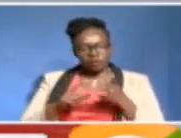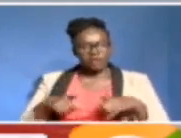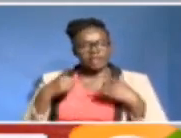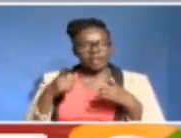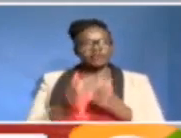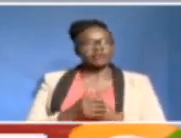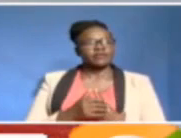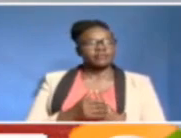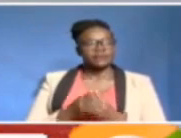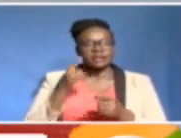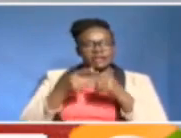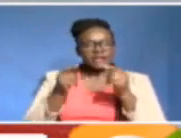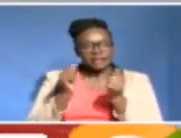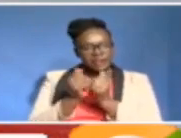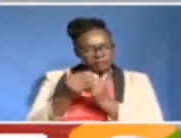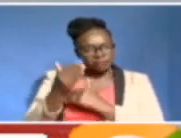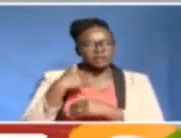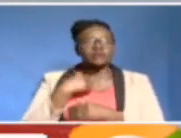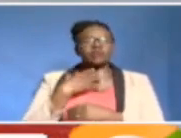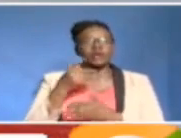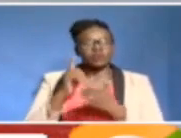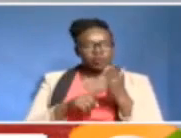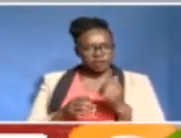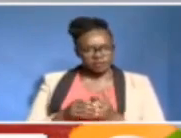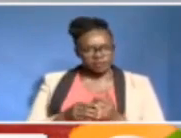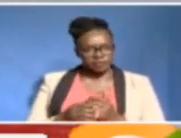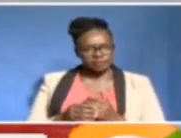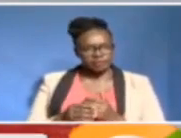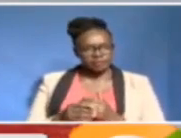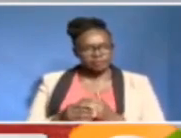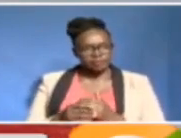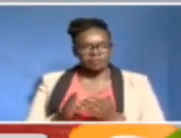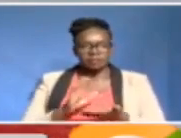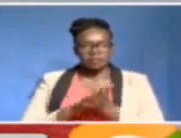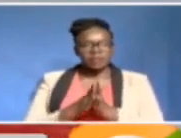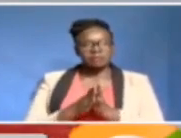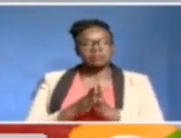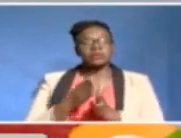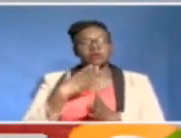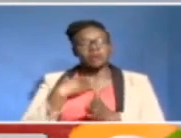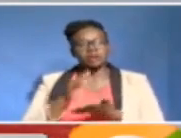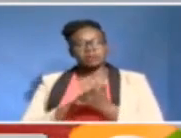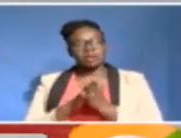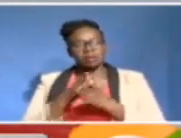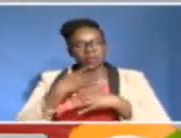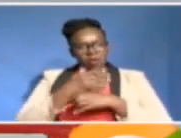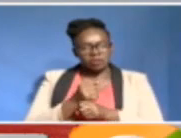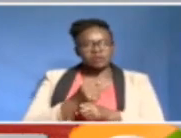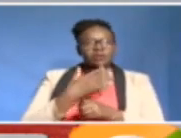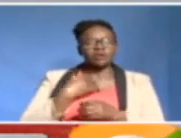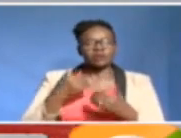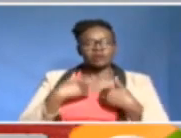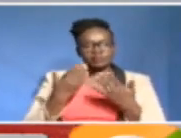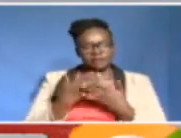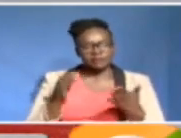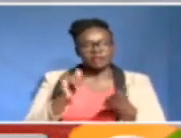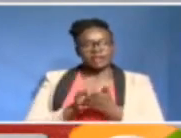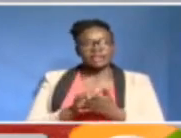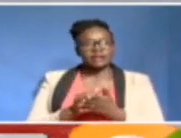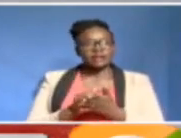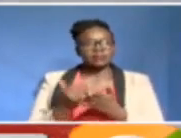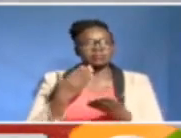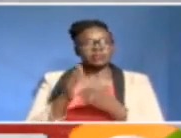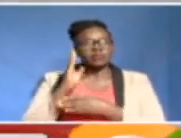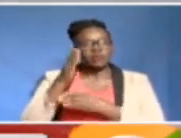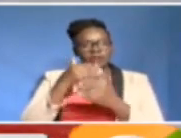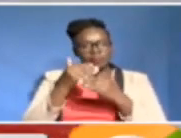see myself in 10 years? What do I want? I mean, you want to be confident, you want to have something that is, it's gonna build